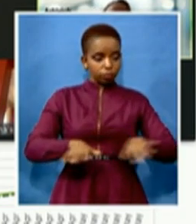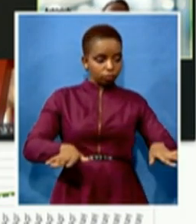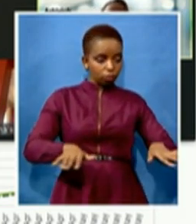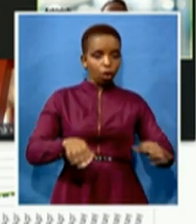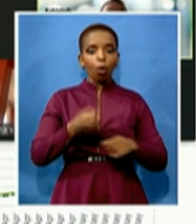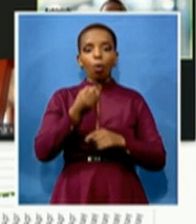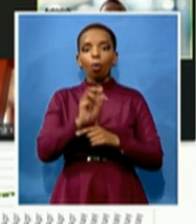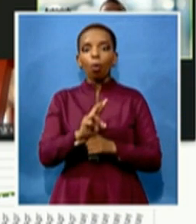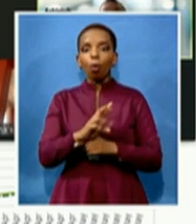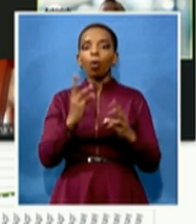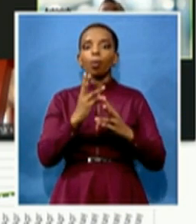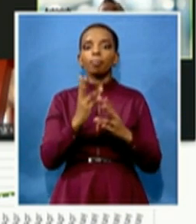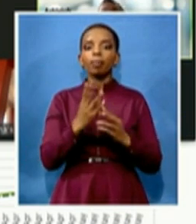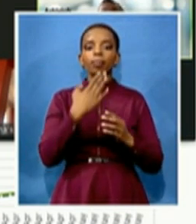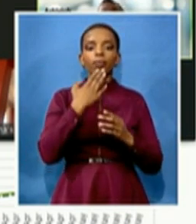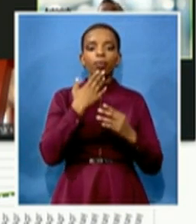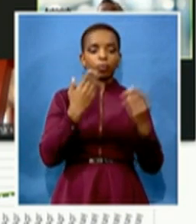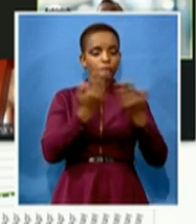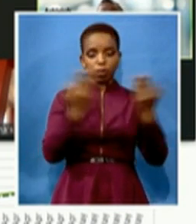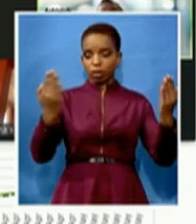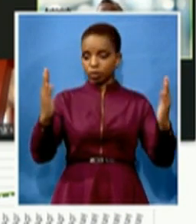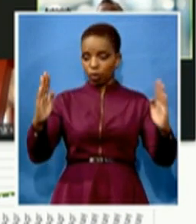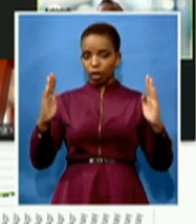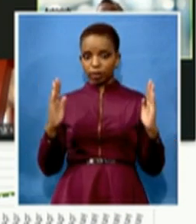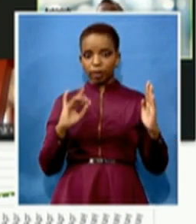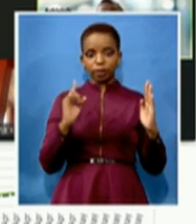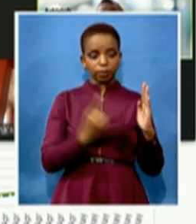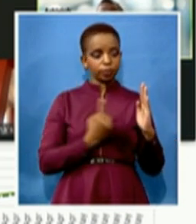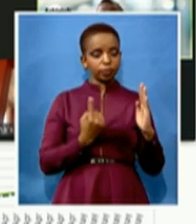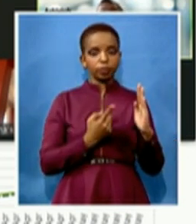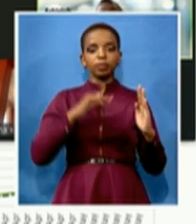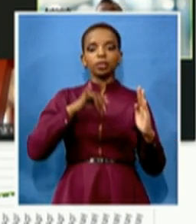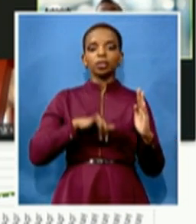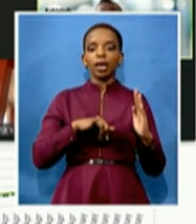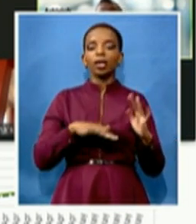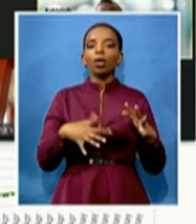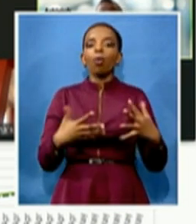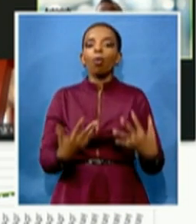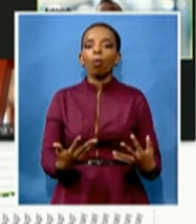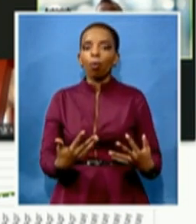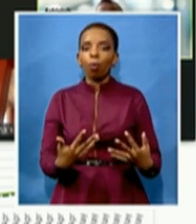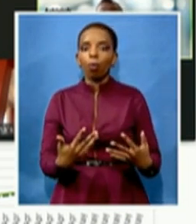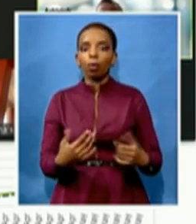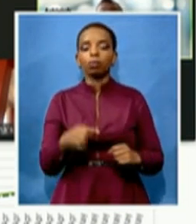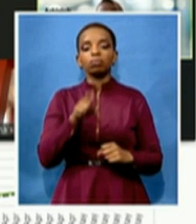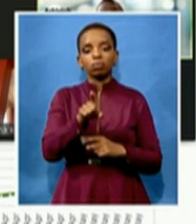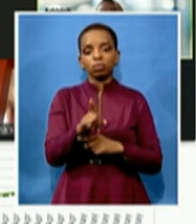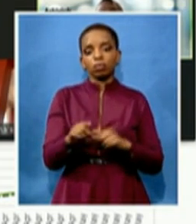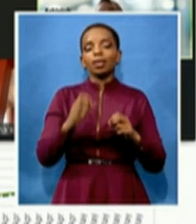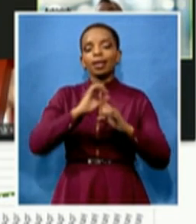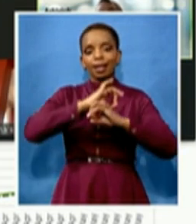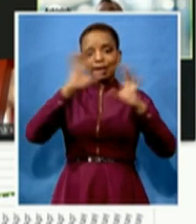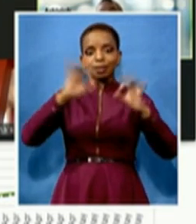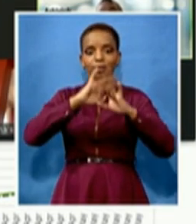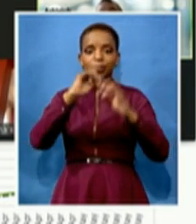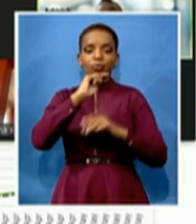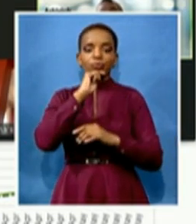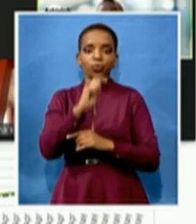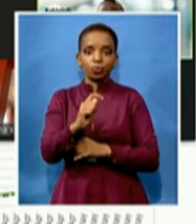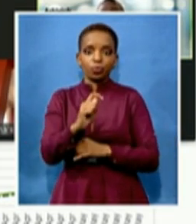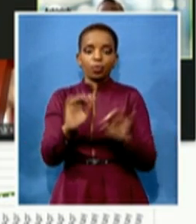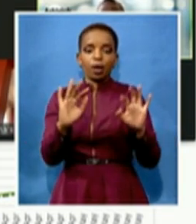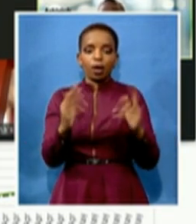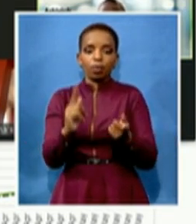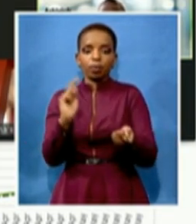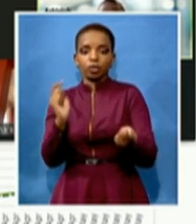that's why the calibration is very, very keen, as well as how that changes over time. On the bottom right,